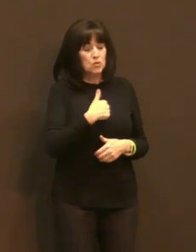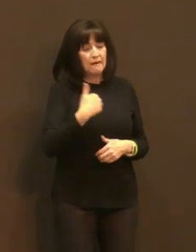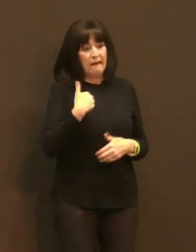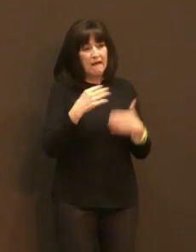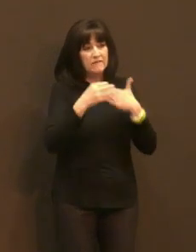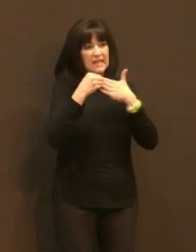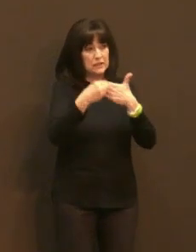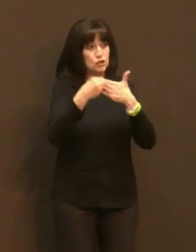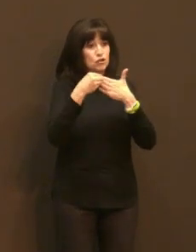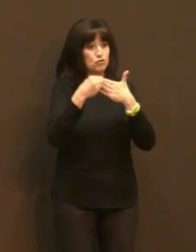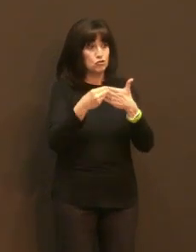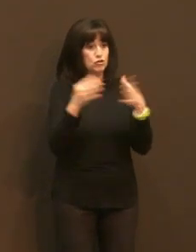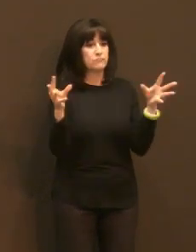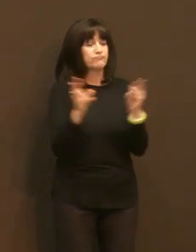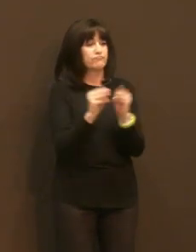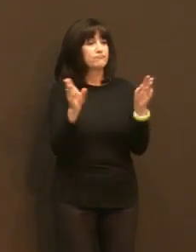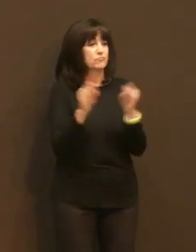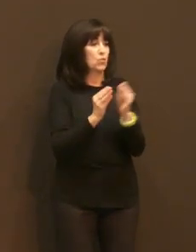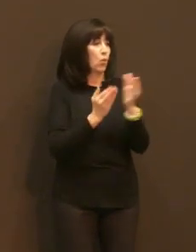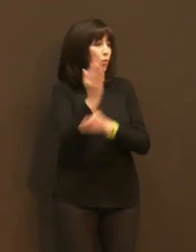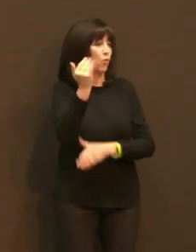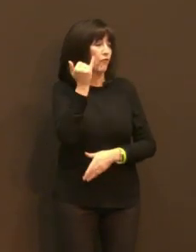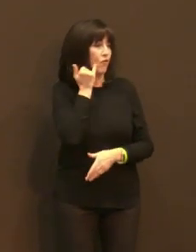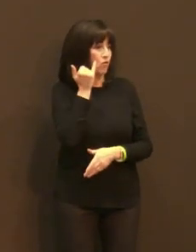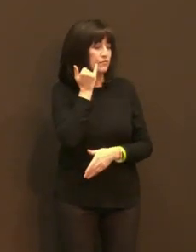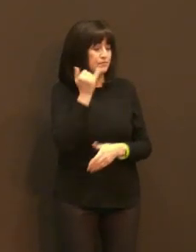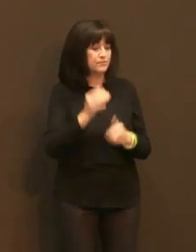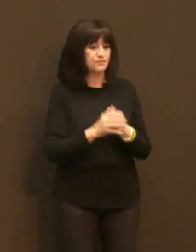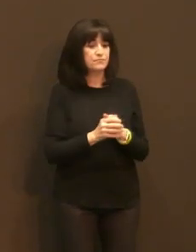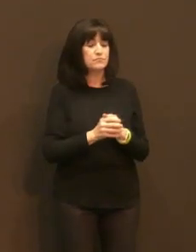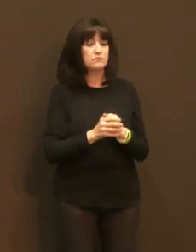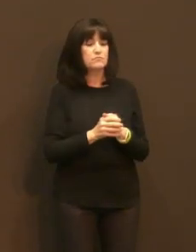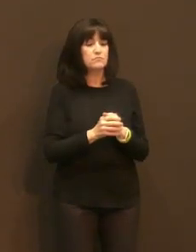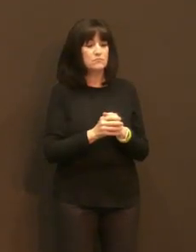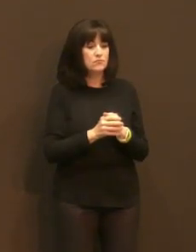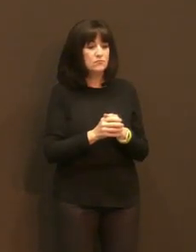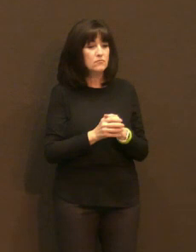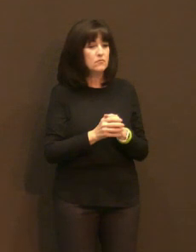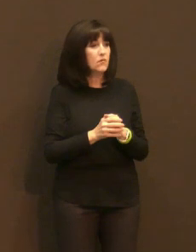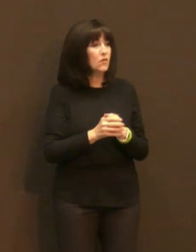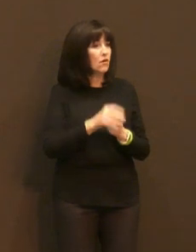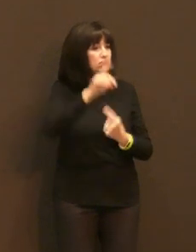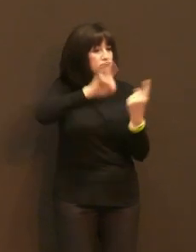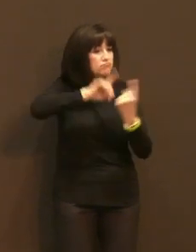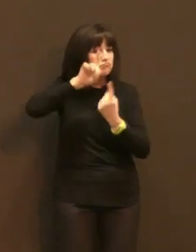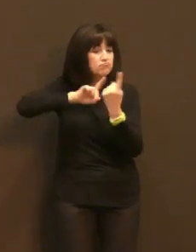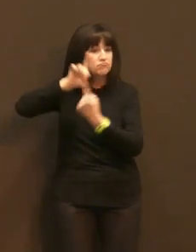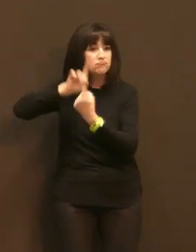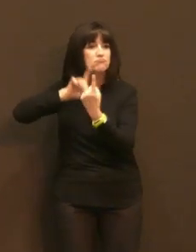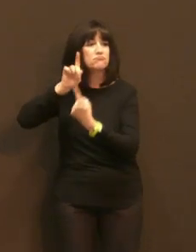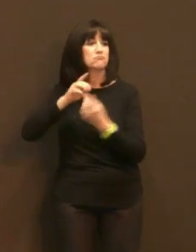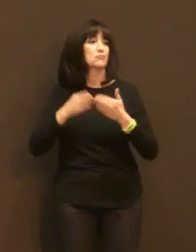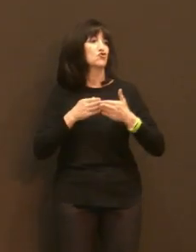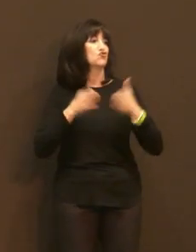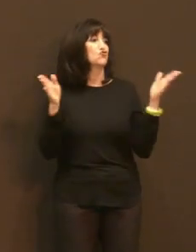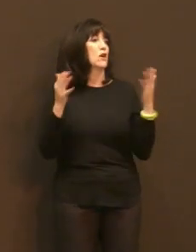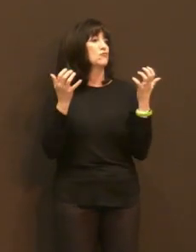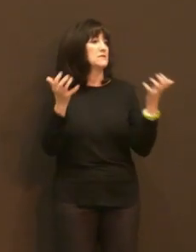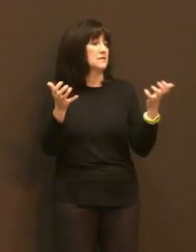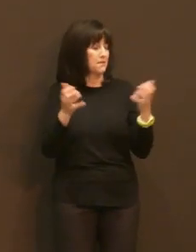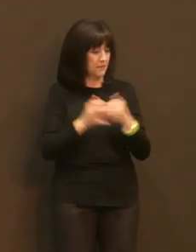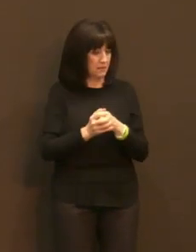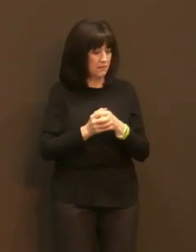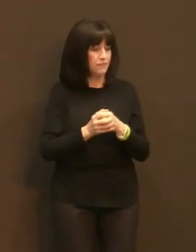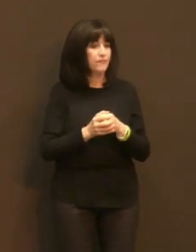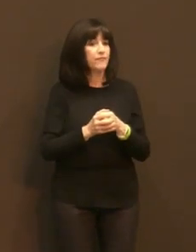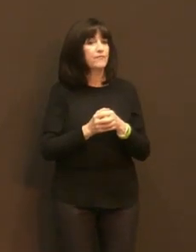leadership and regular individual calls with individual members of the General Assembly. Mostly